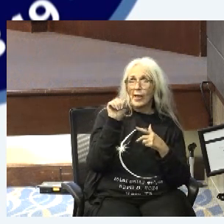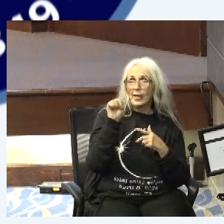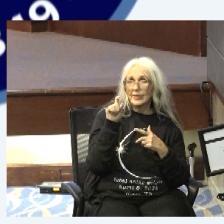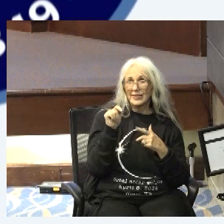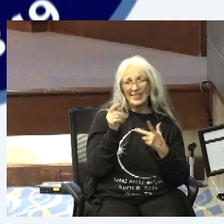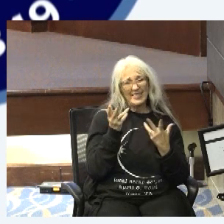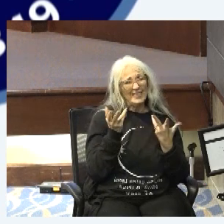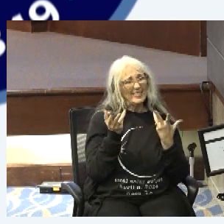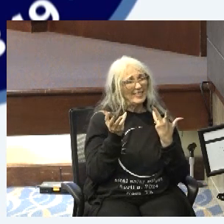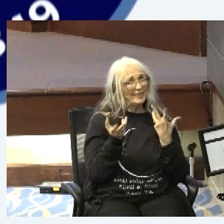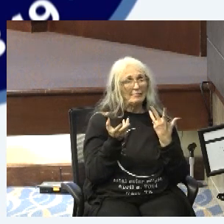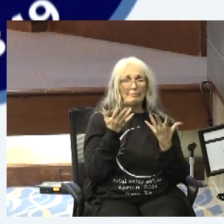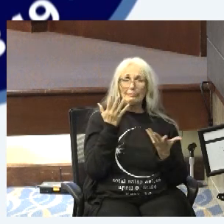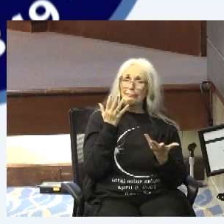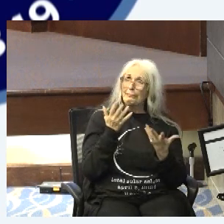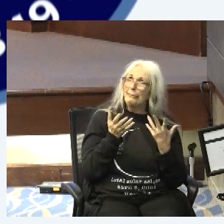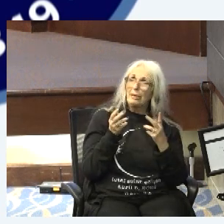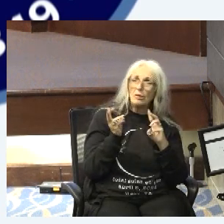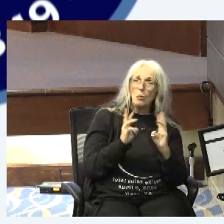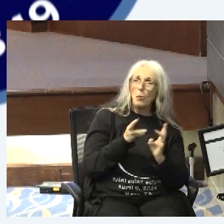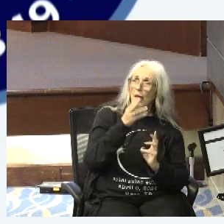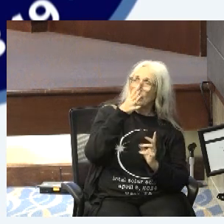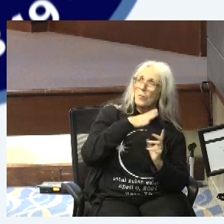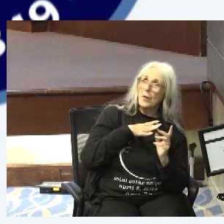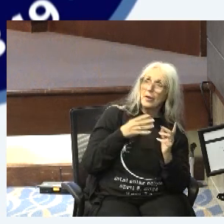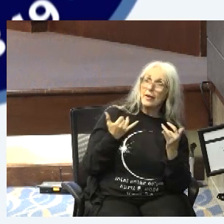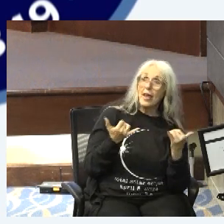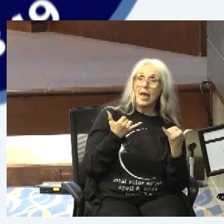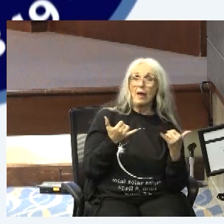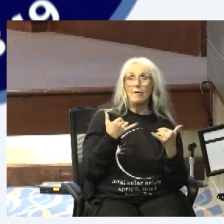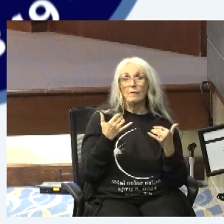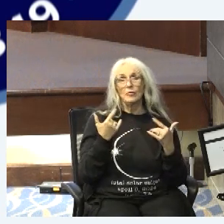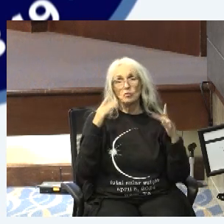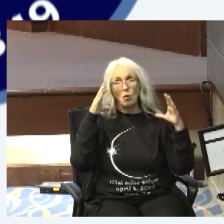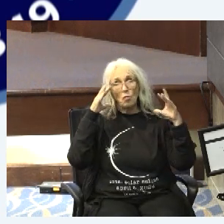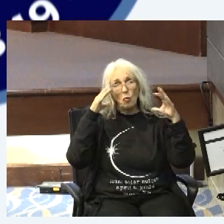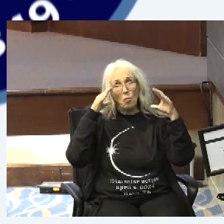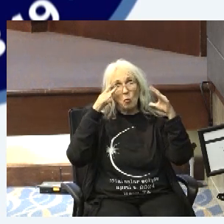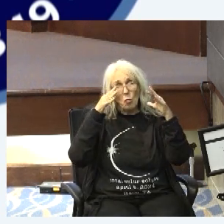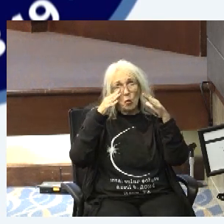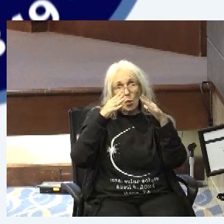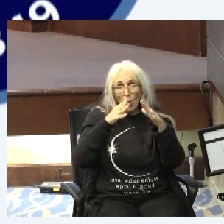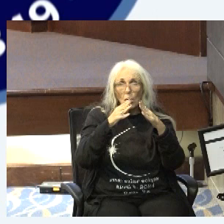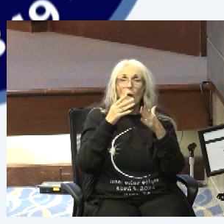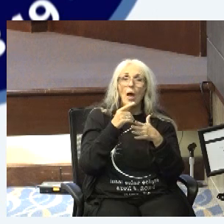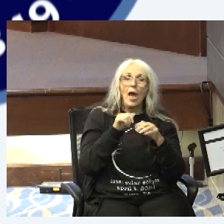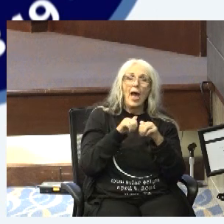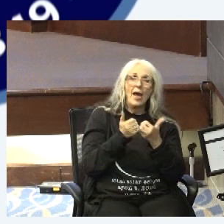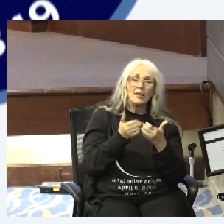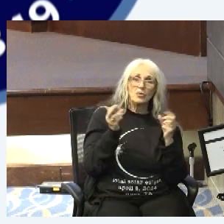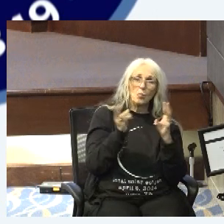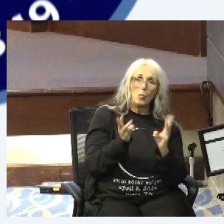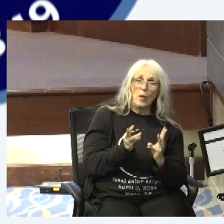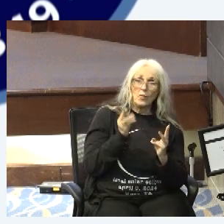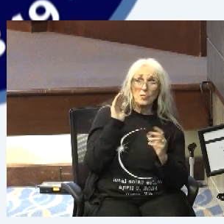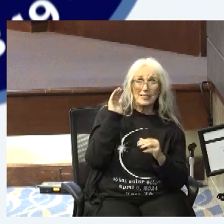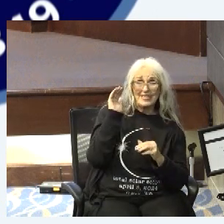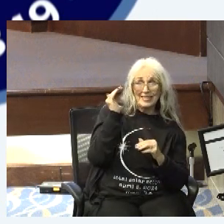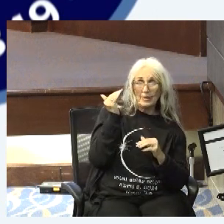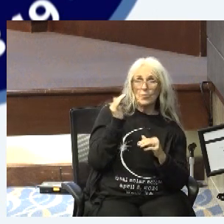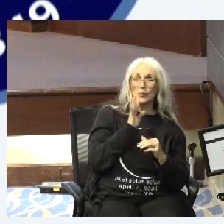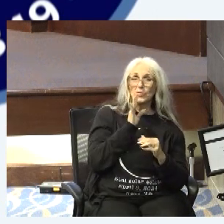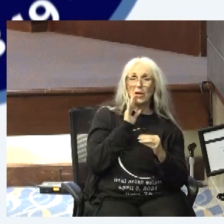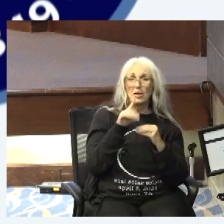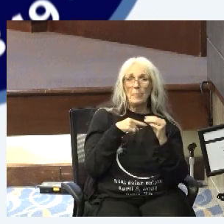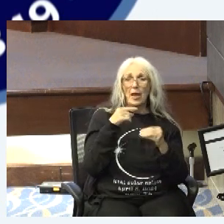guess and question the weatherman, but now we're starting to hone in on what the weather is looking like, and obviously, when you're talking about